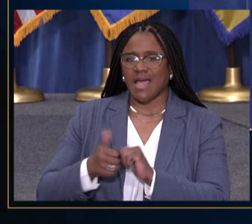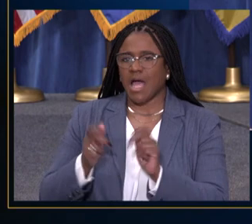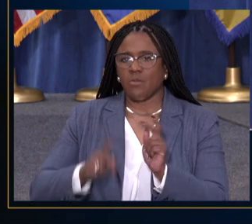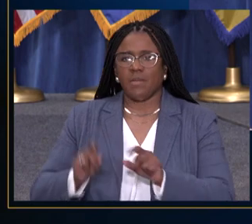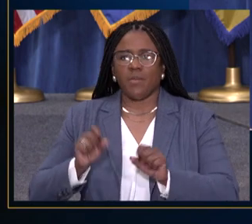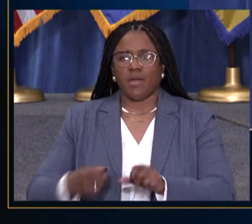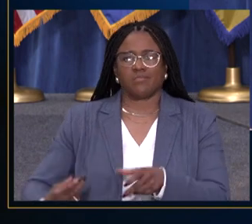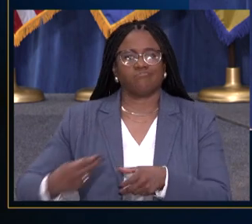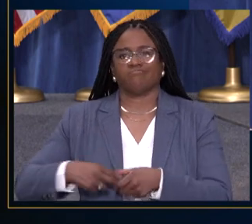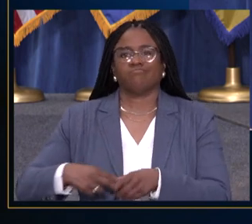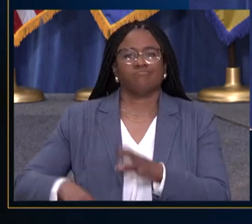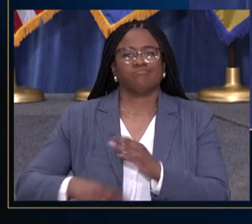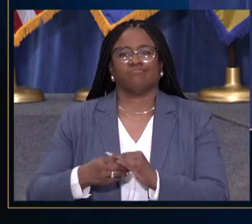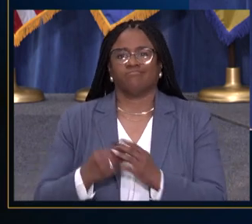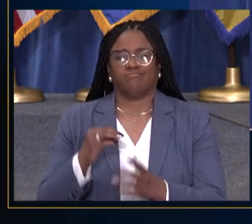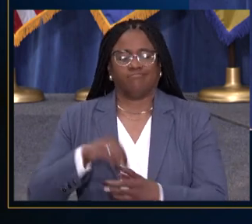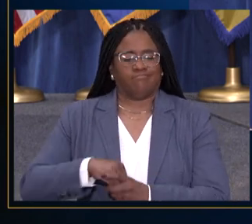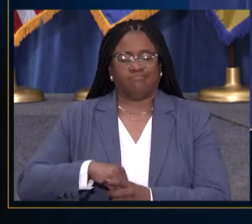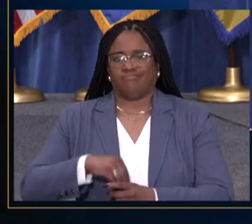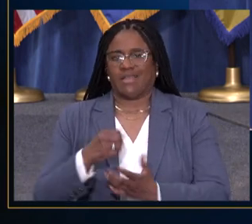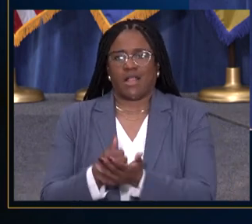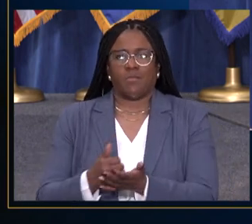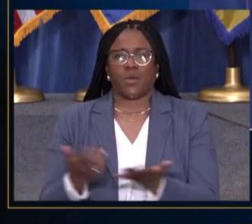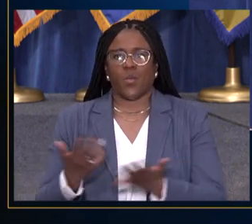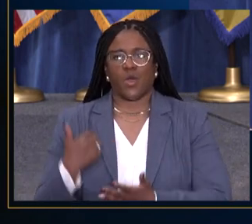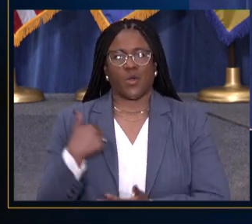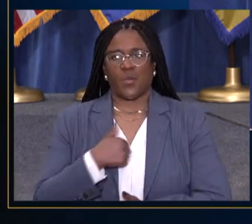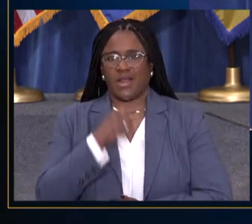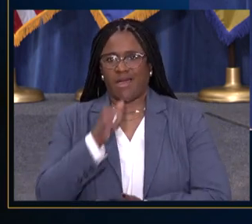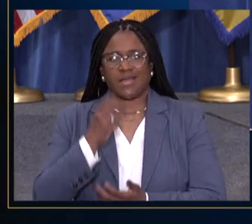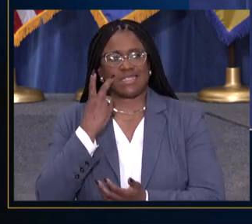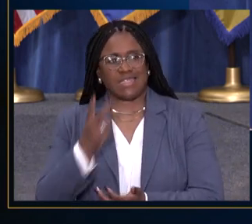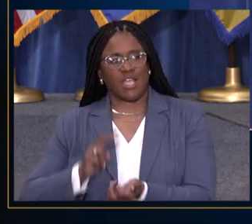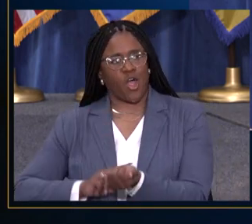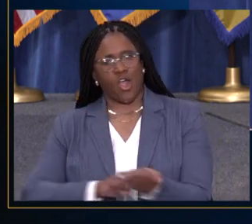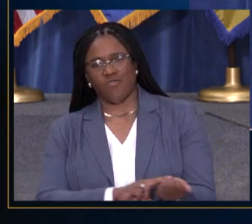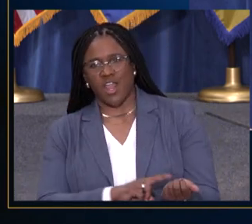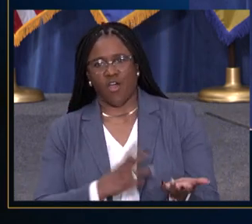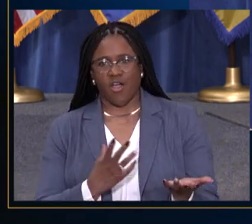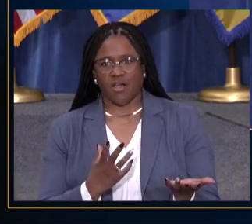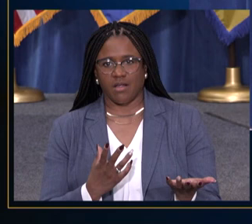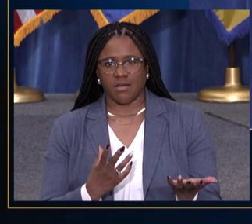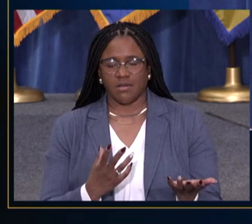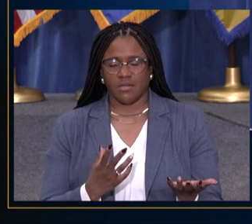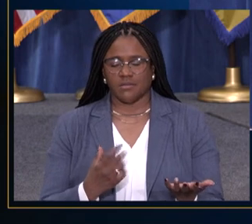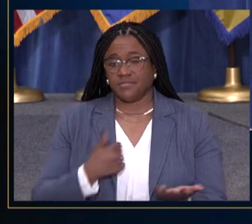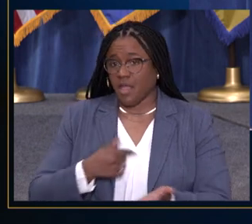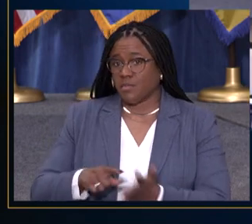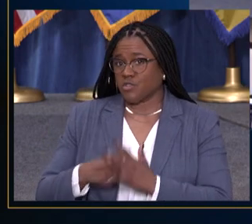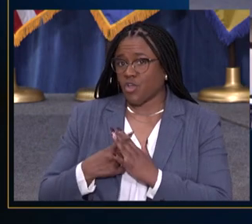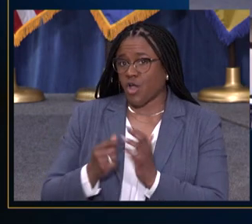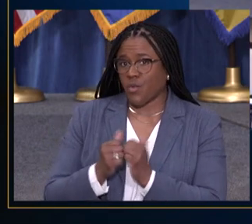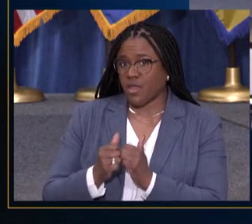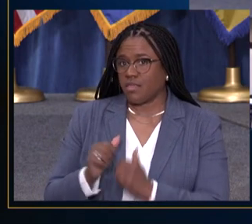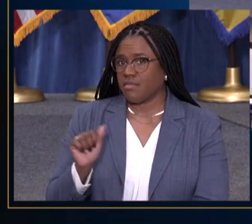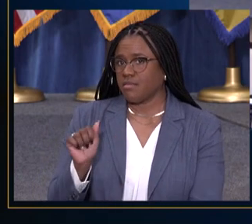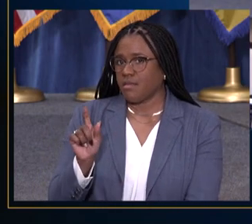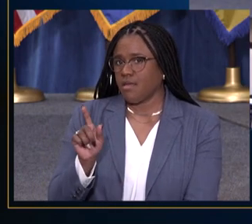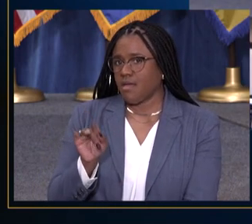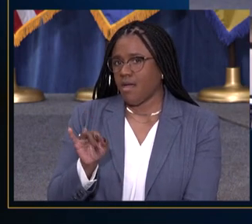in and help? And then what's not on our radar, maybe, that should be? I'll start with the